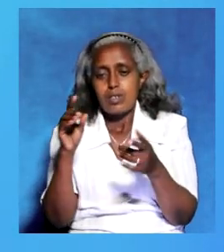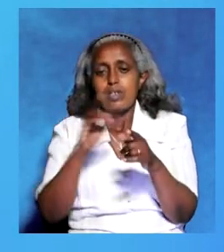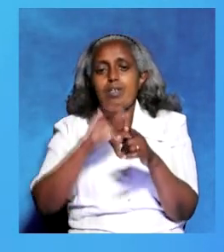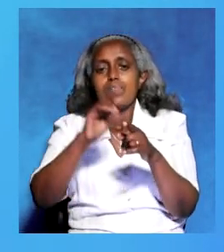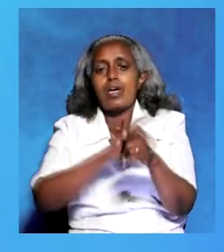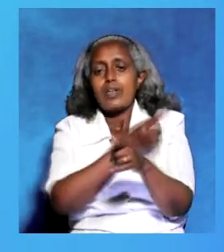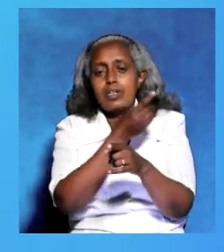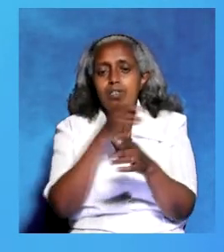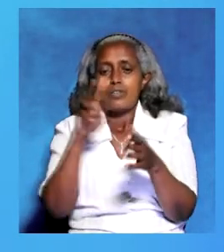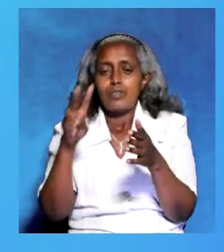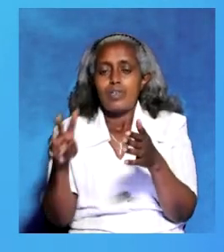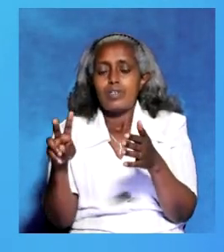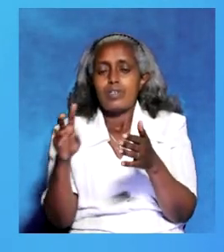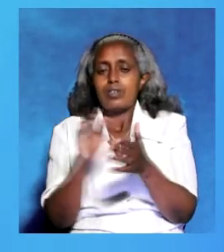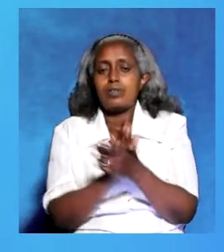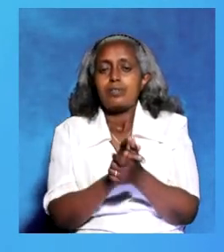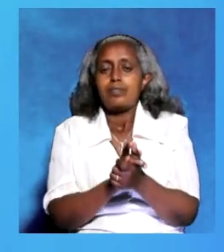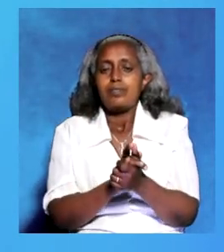direction vector